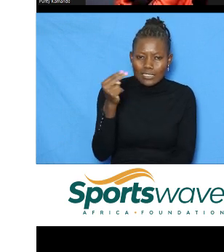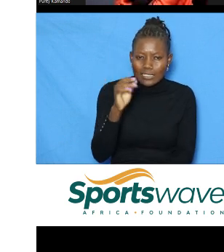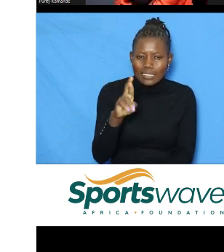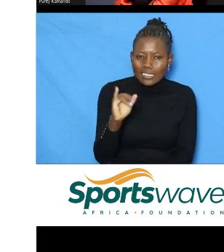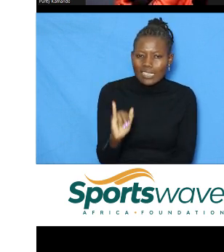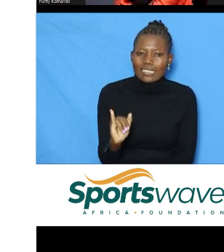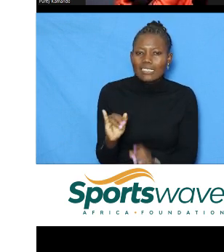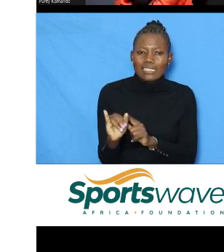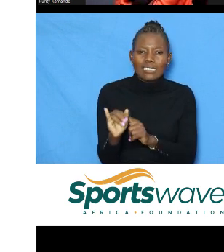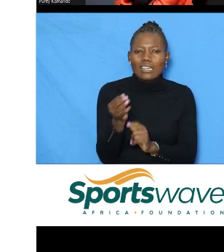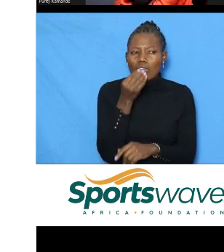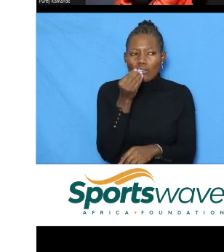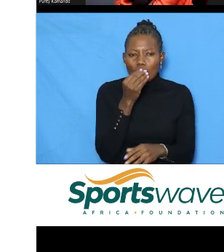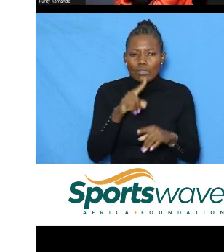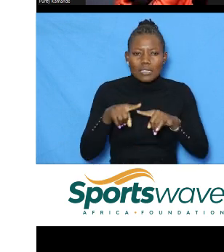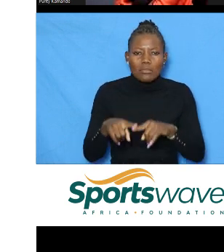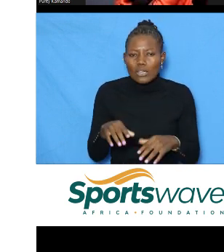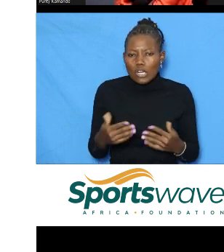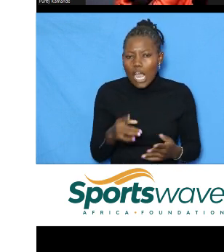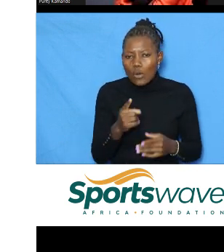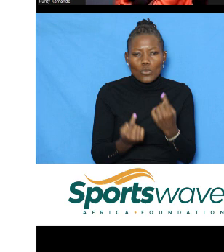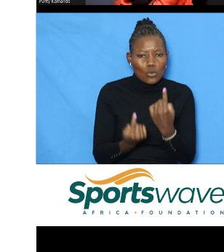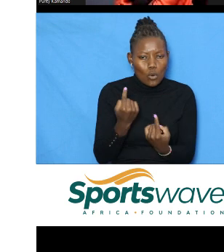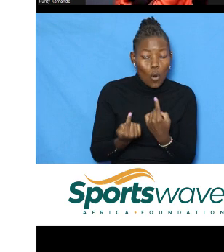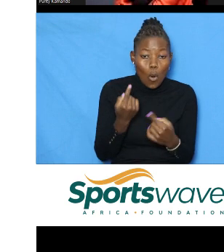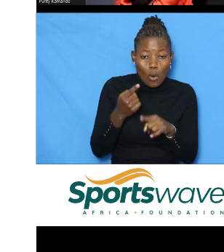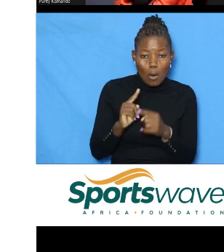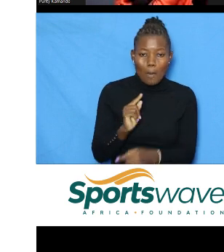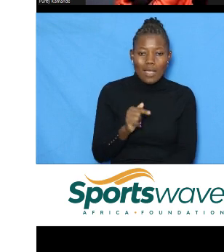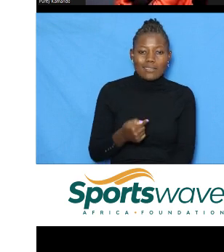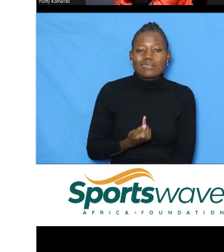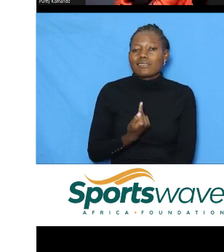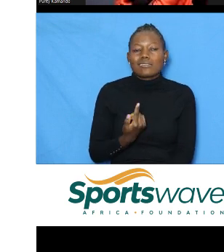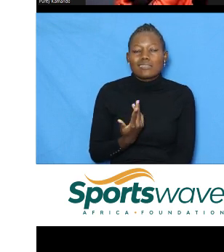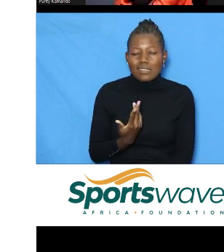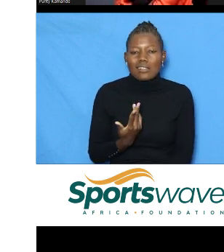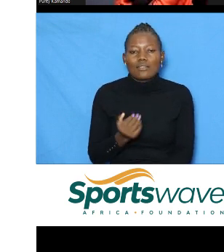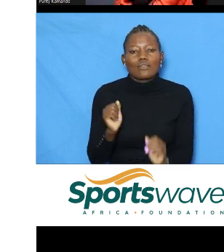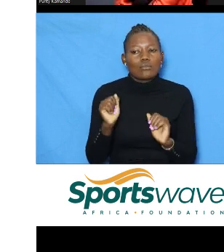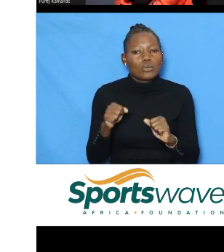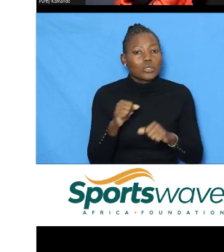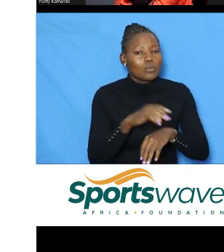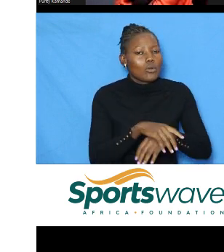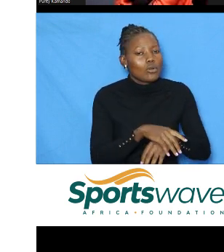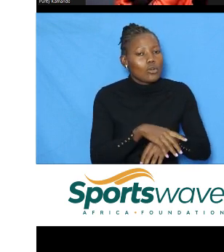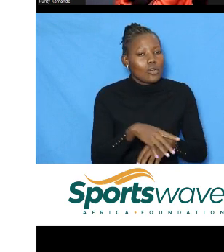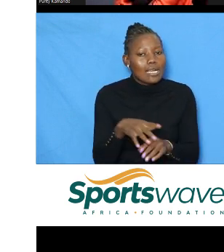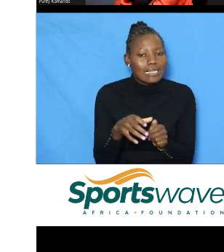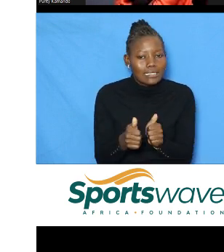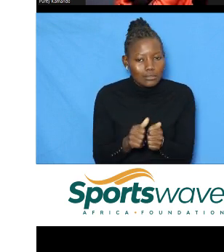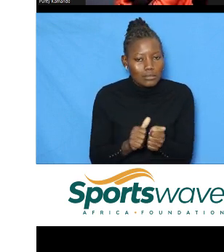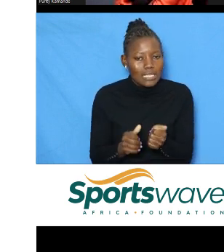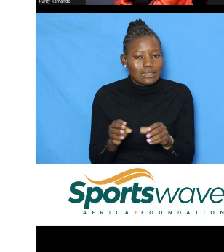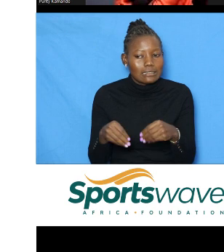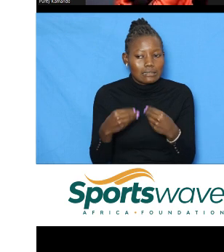meal, depending on how you prepare it. But already when it's in itself, okay, you can get maize providing you